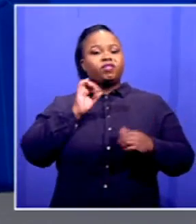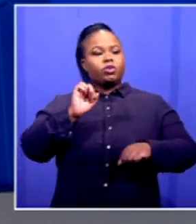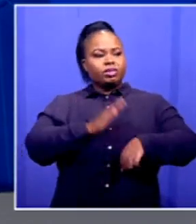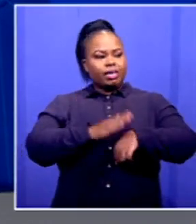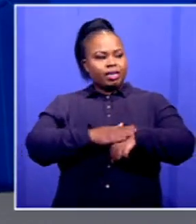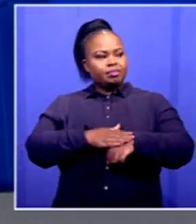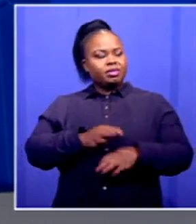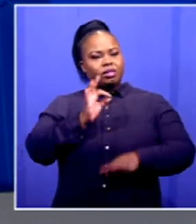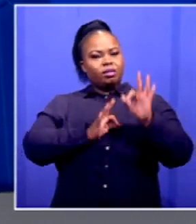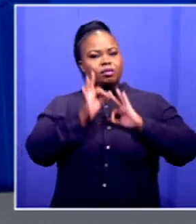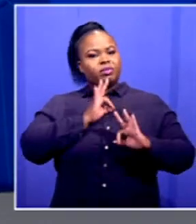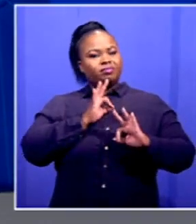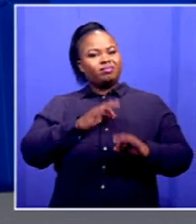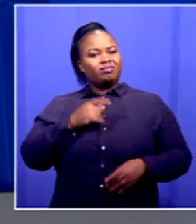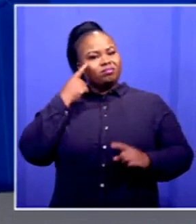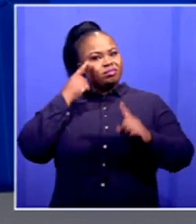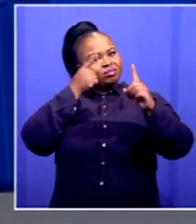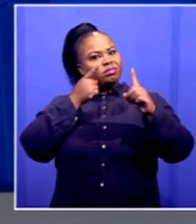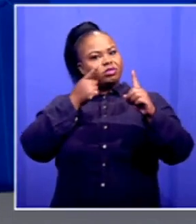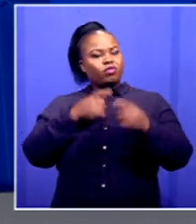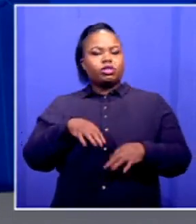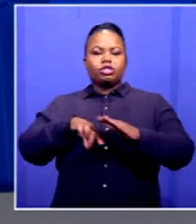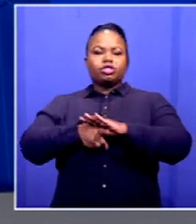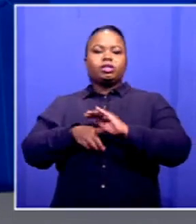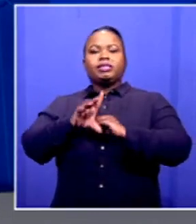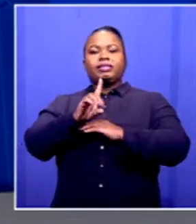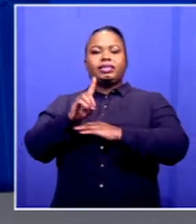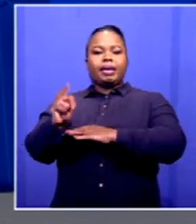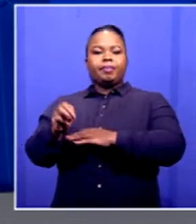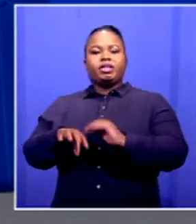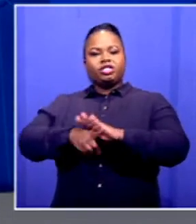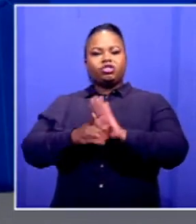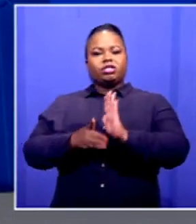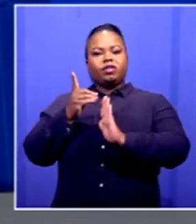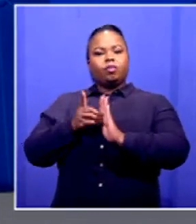us this morning about the aim of this district development model.